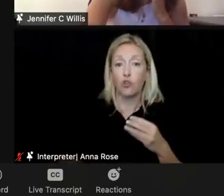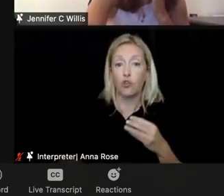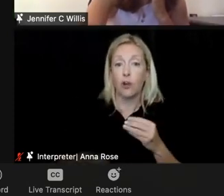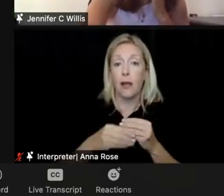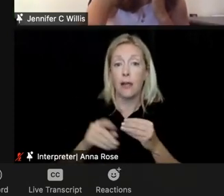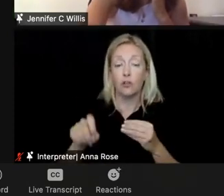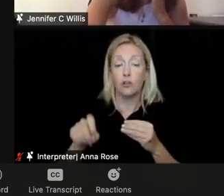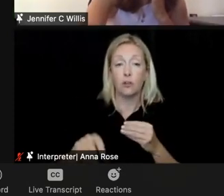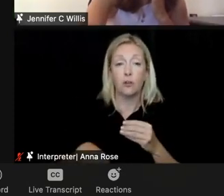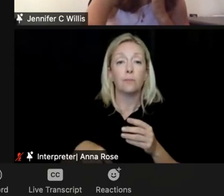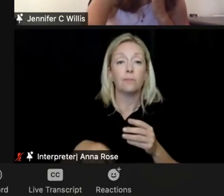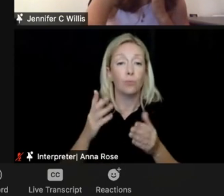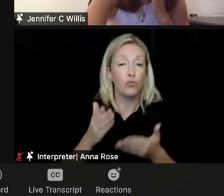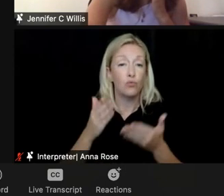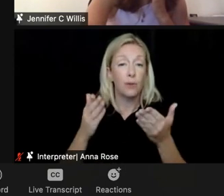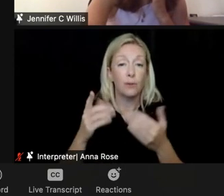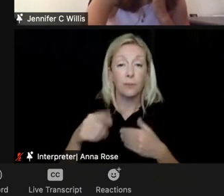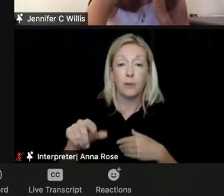just Google